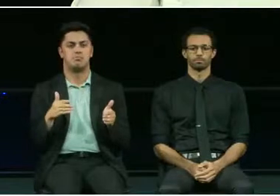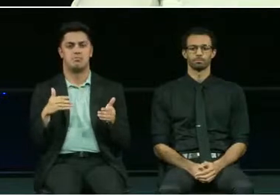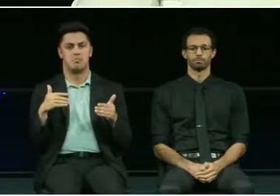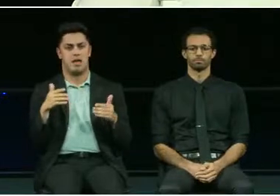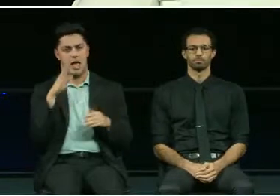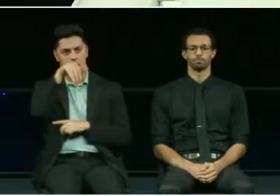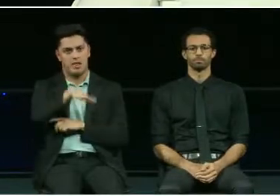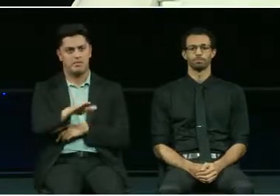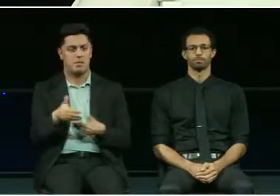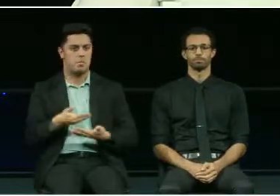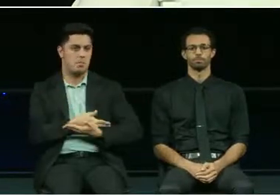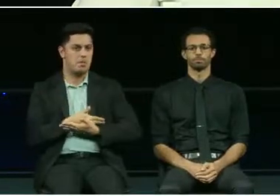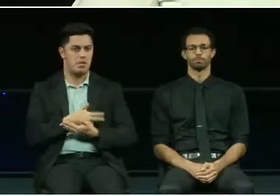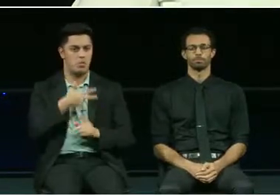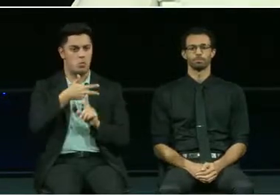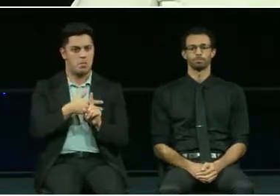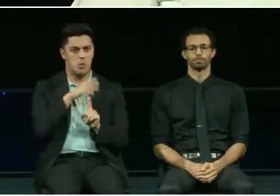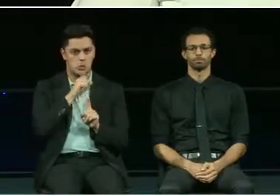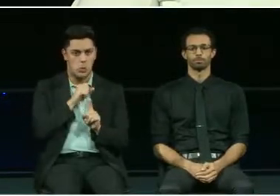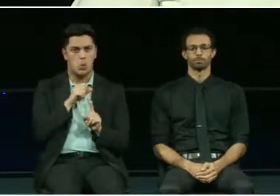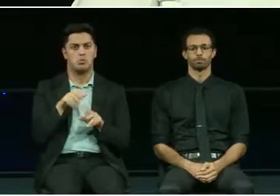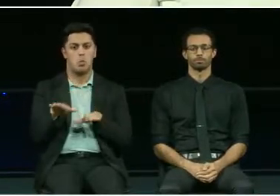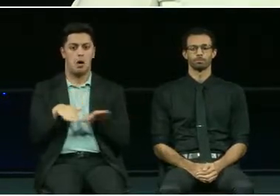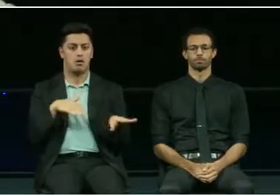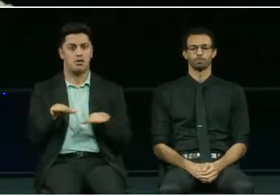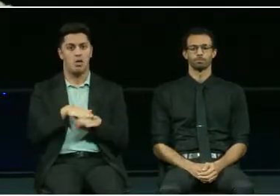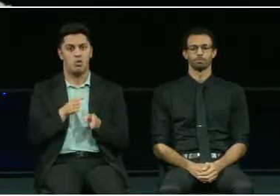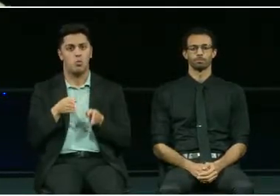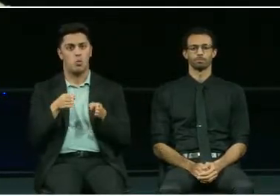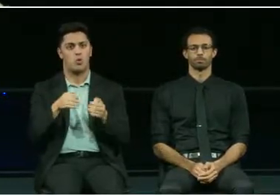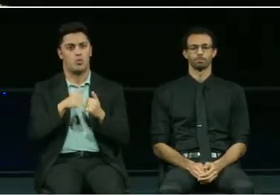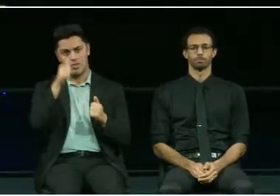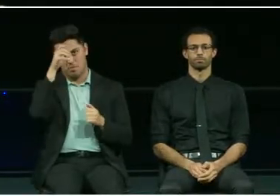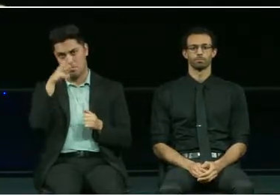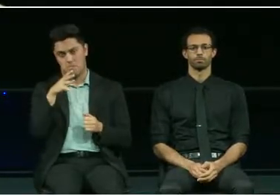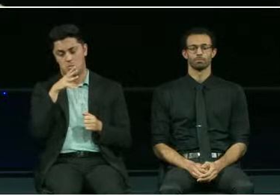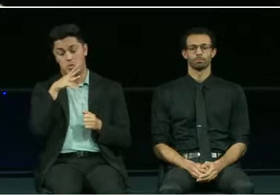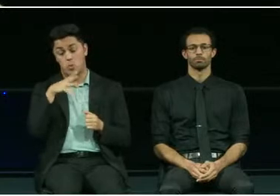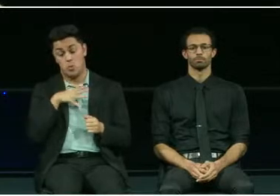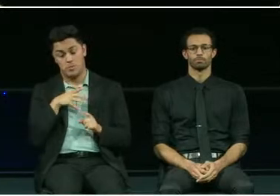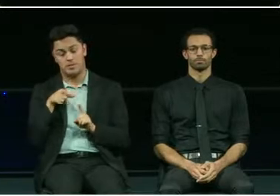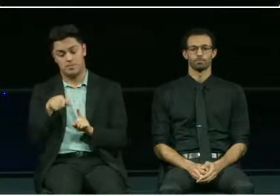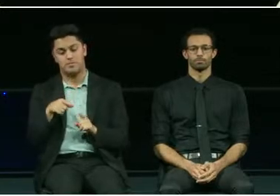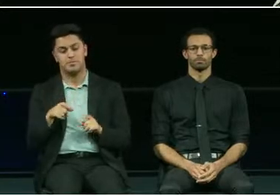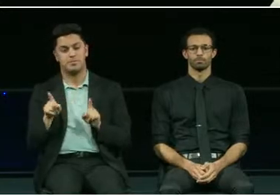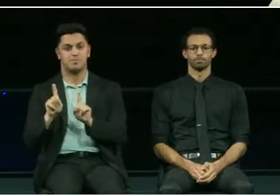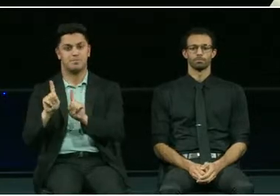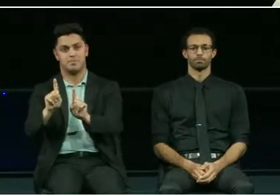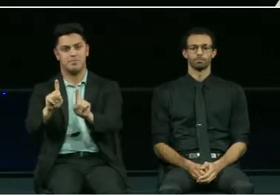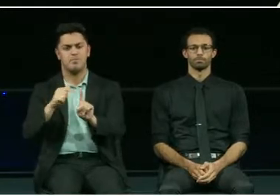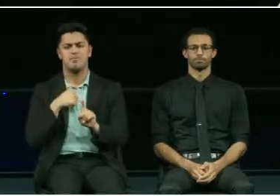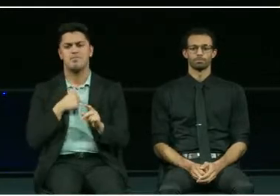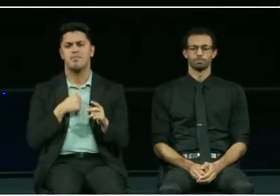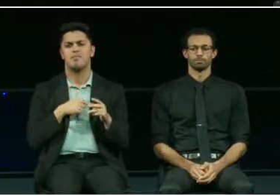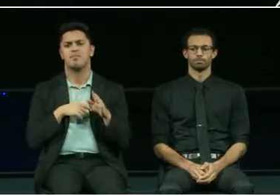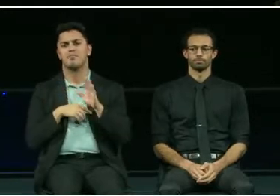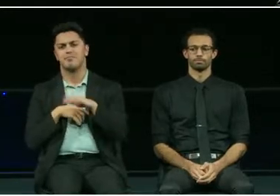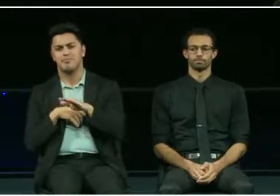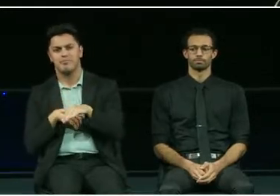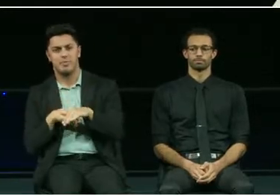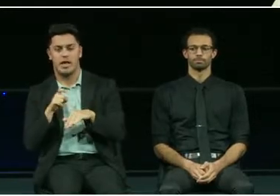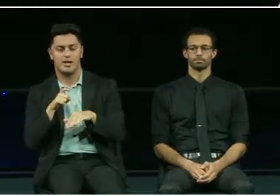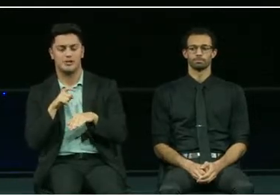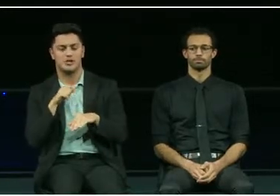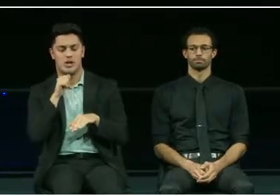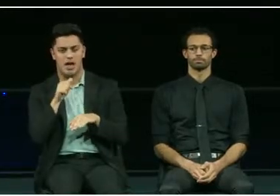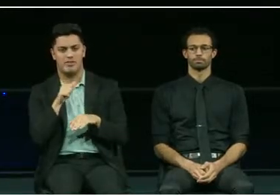just 3 months old walking on the side of this road with this man called Boman. And I leaned out of the car, and I shouldn't have been doing